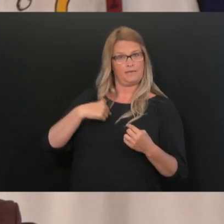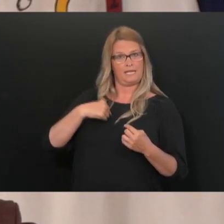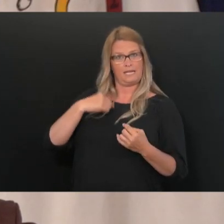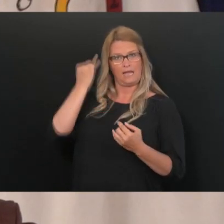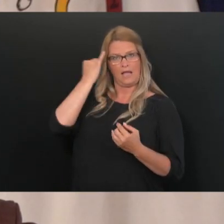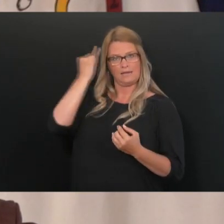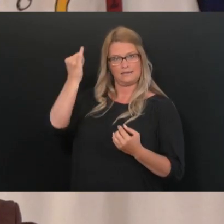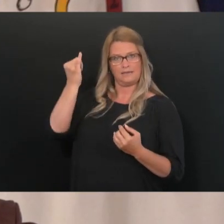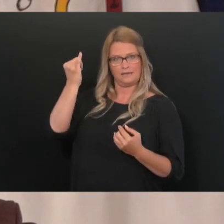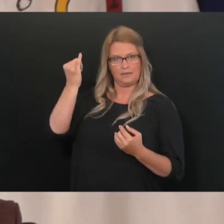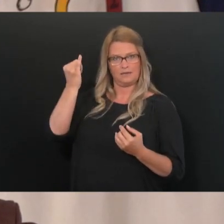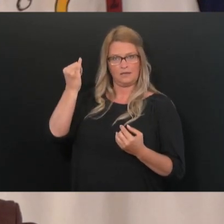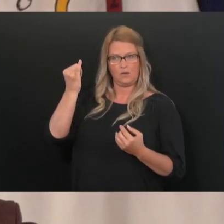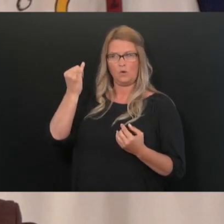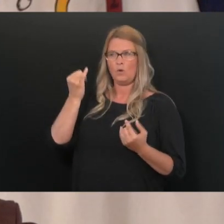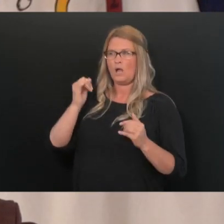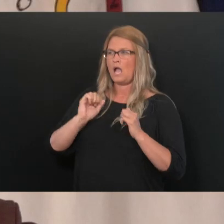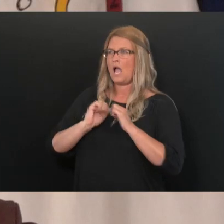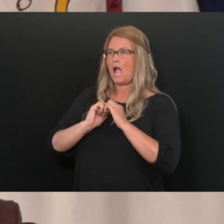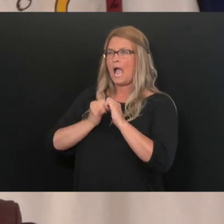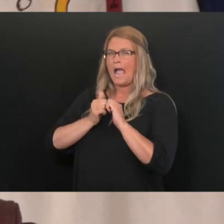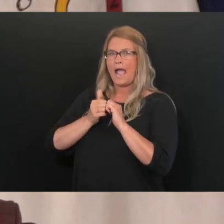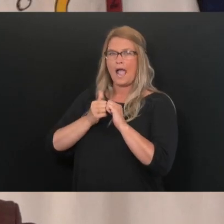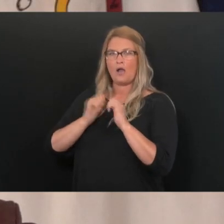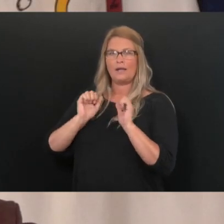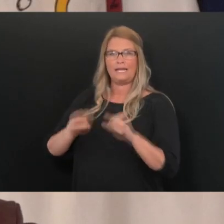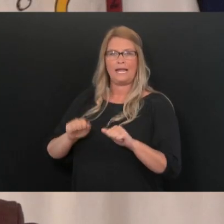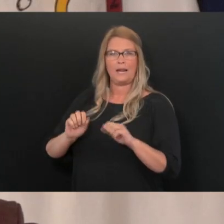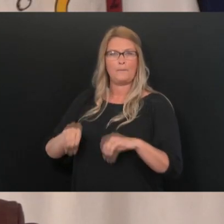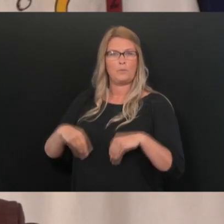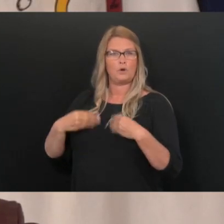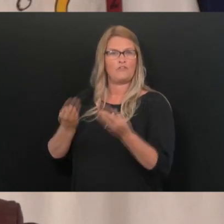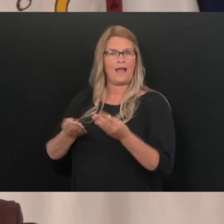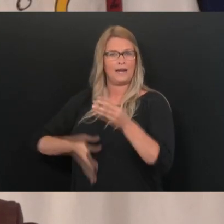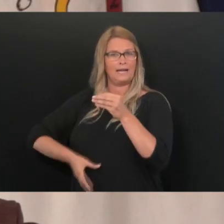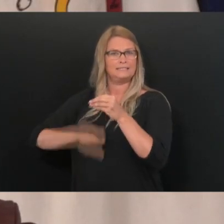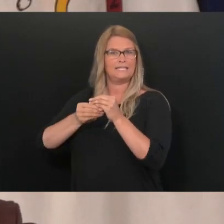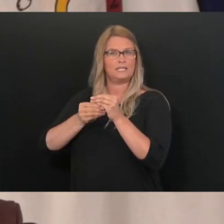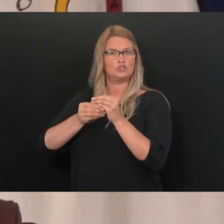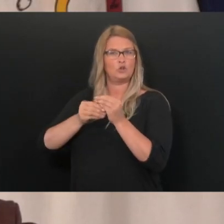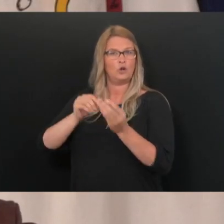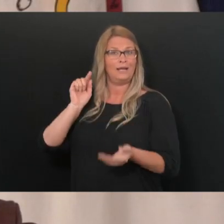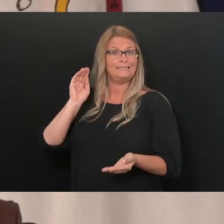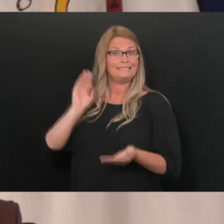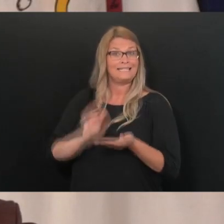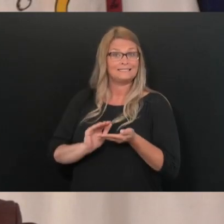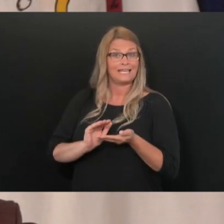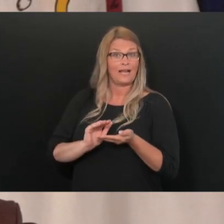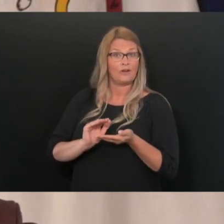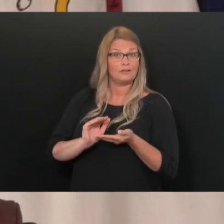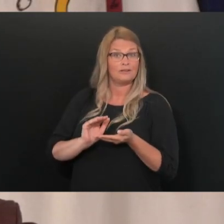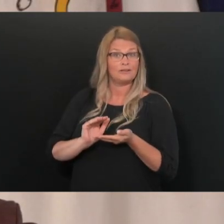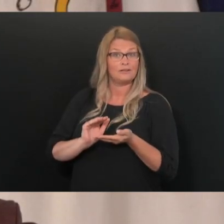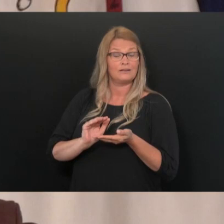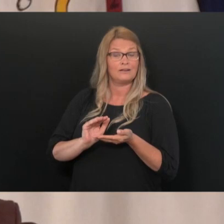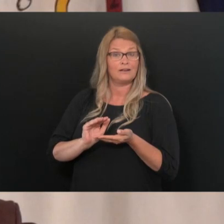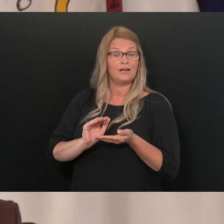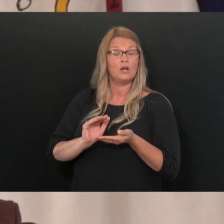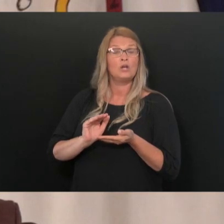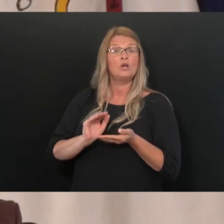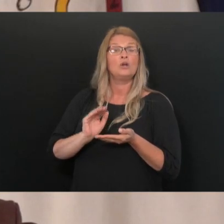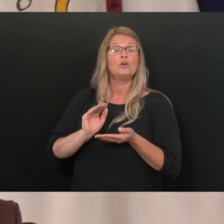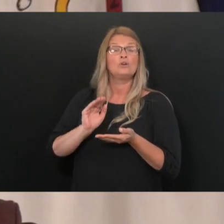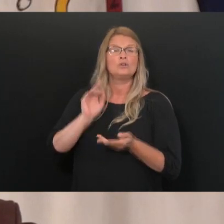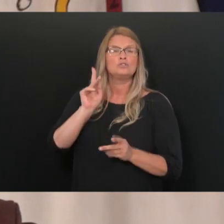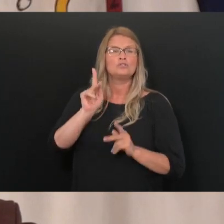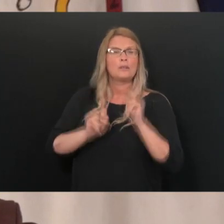something that would give an additional discount, or a discount rather, to those people that